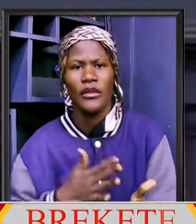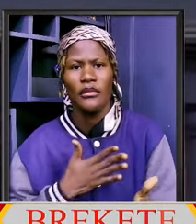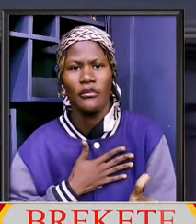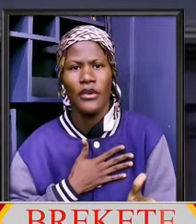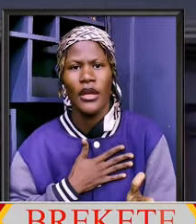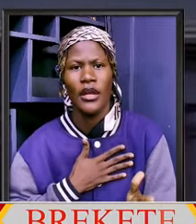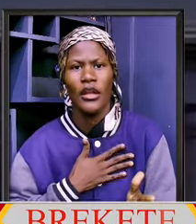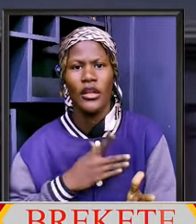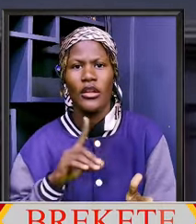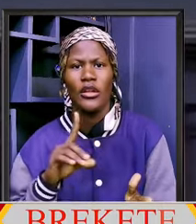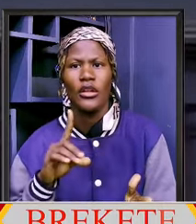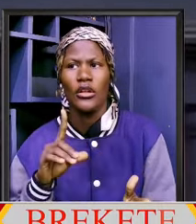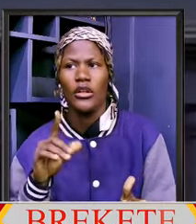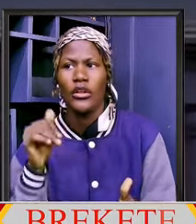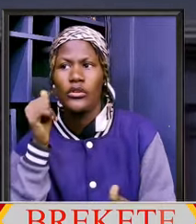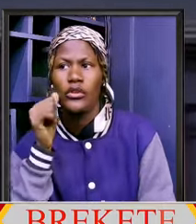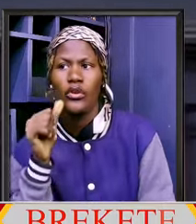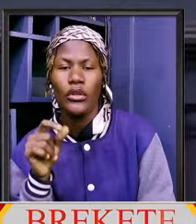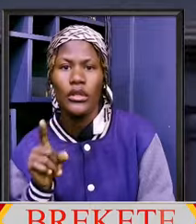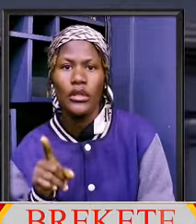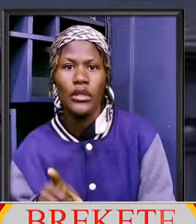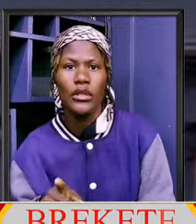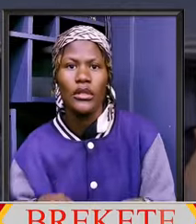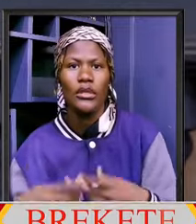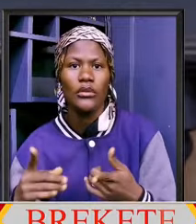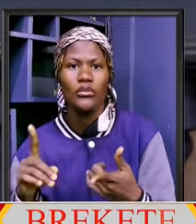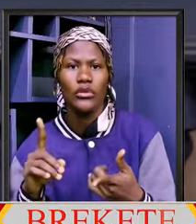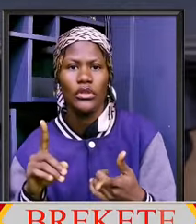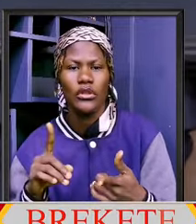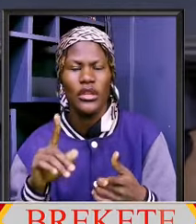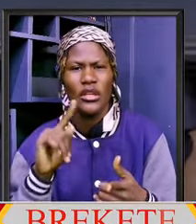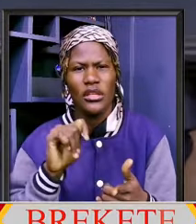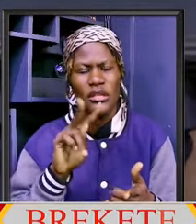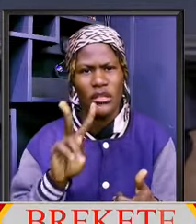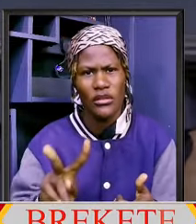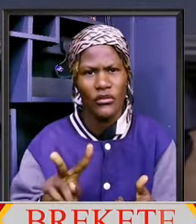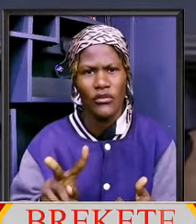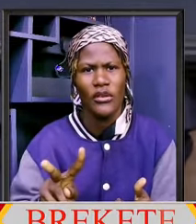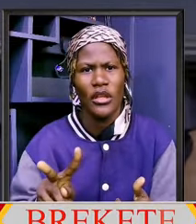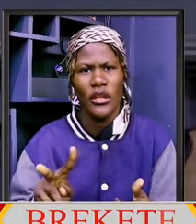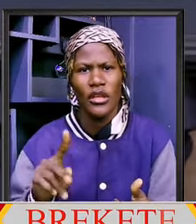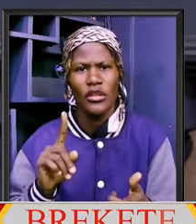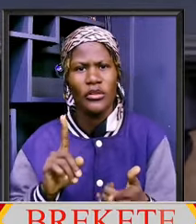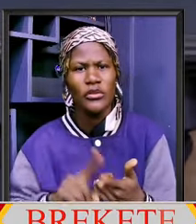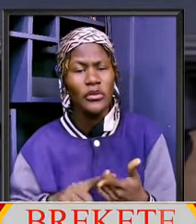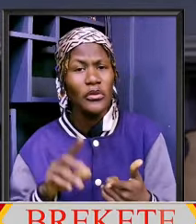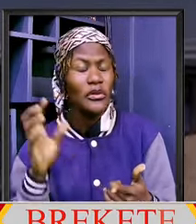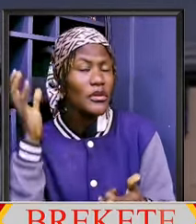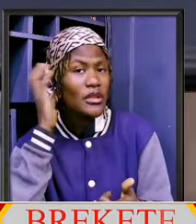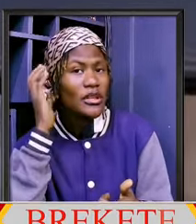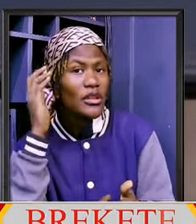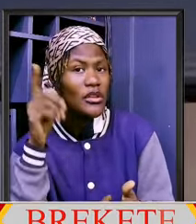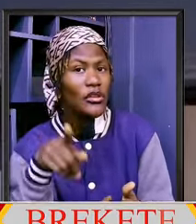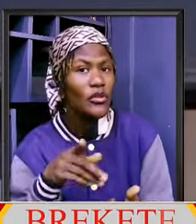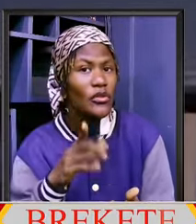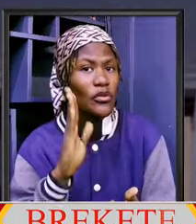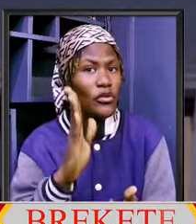me quickly because she had the TV to hear your news. That reason on